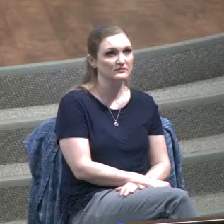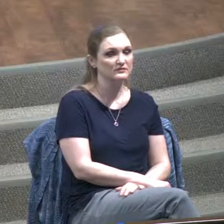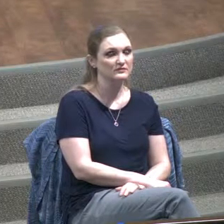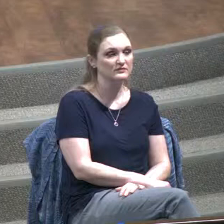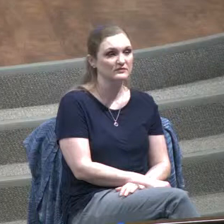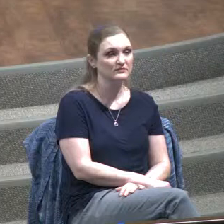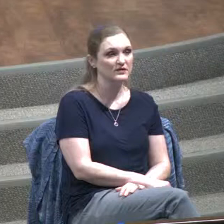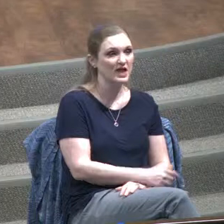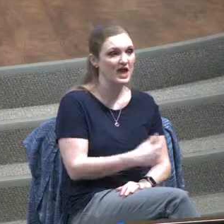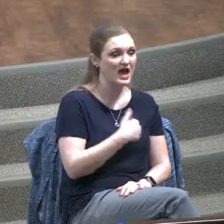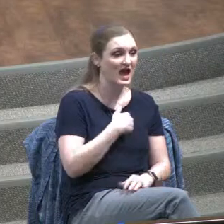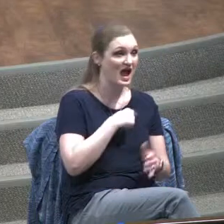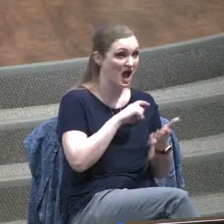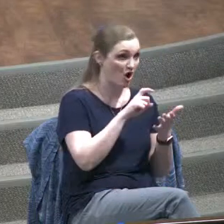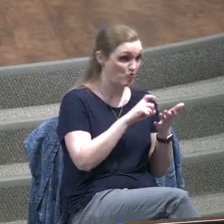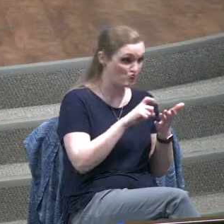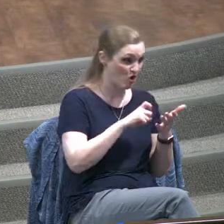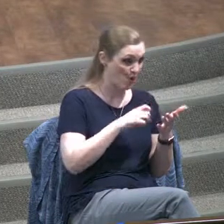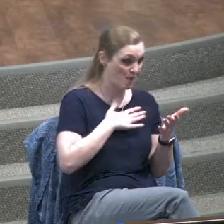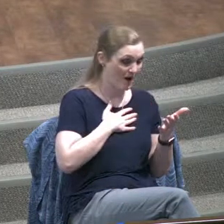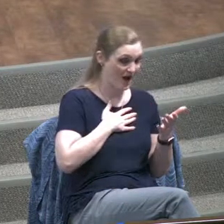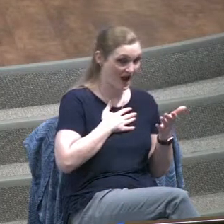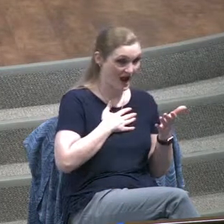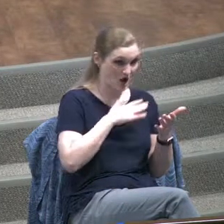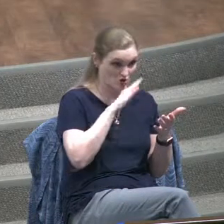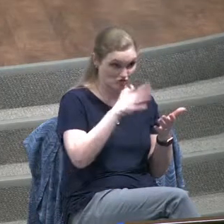I wrote my grandchildren's name.